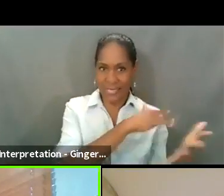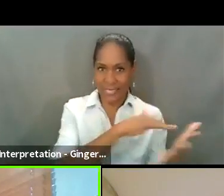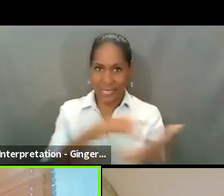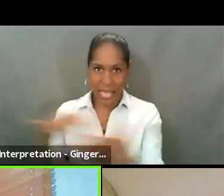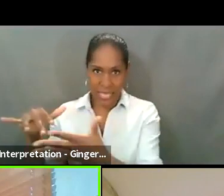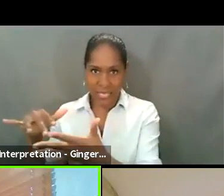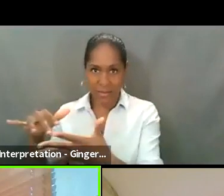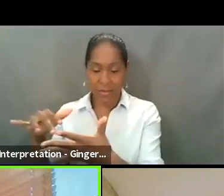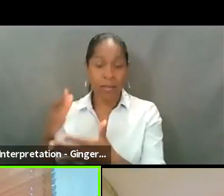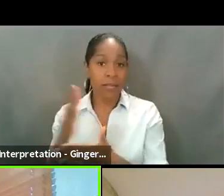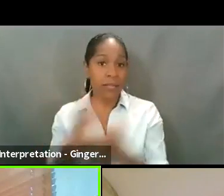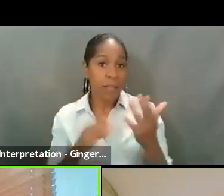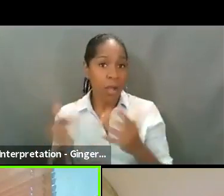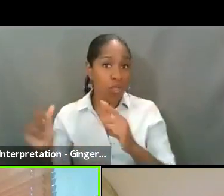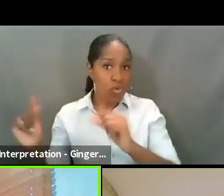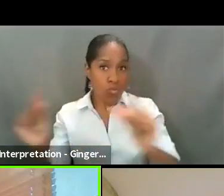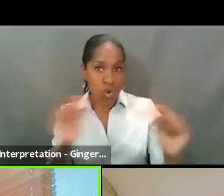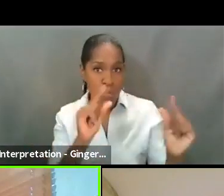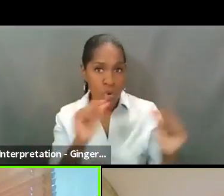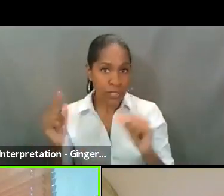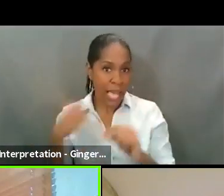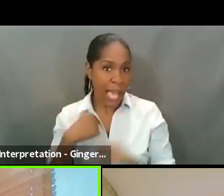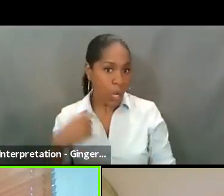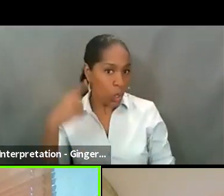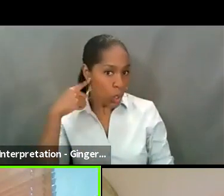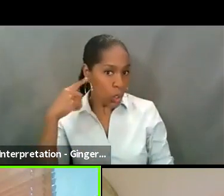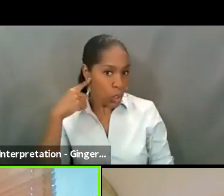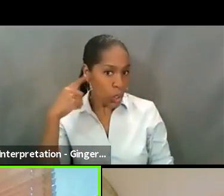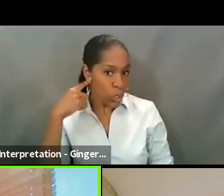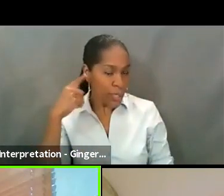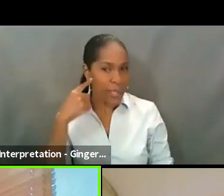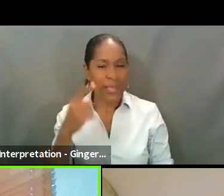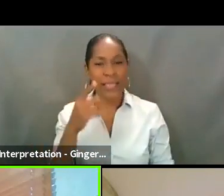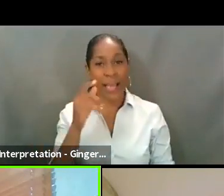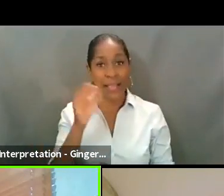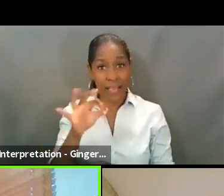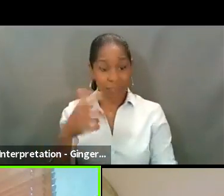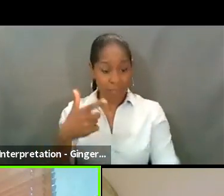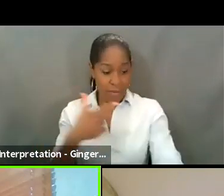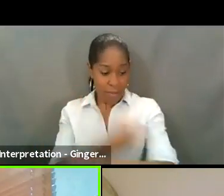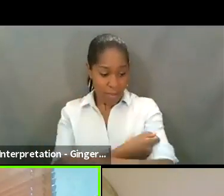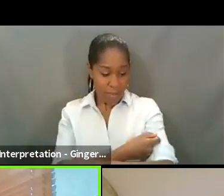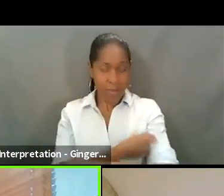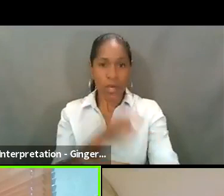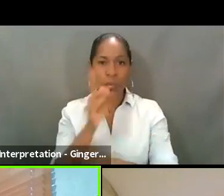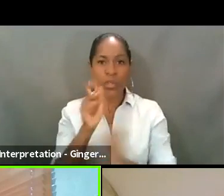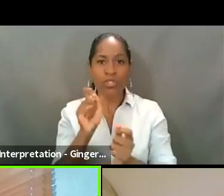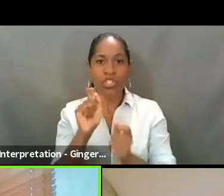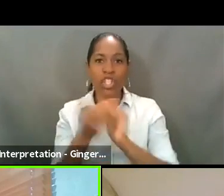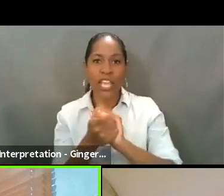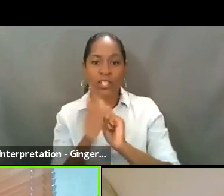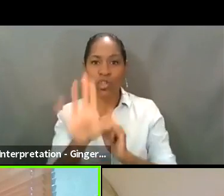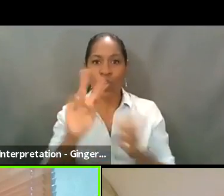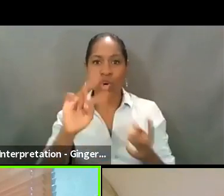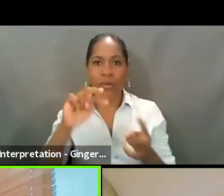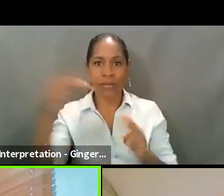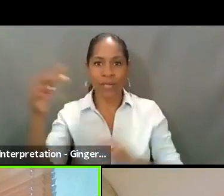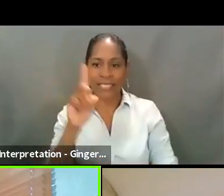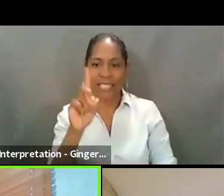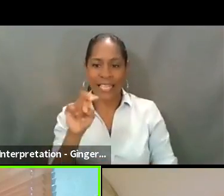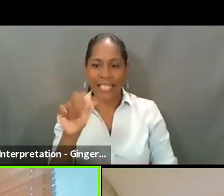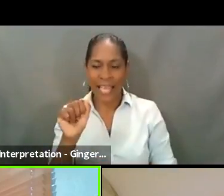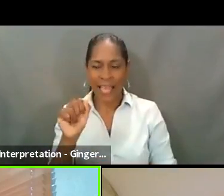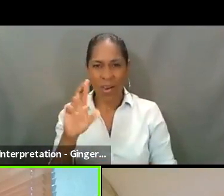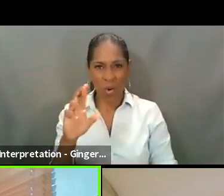rumors that I have heard is that it will alter your DNA, or that it has a microchip, that the government is